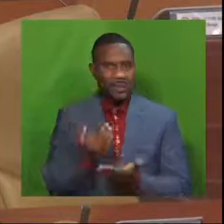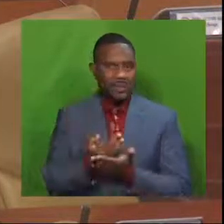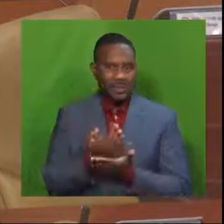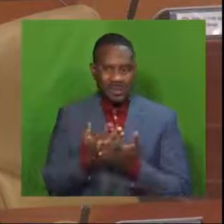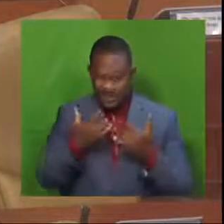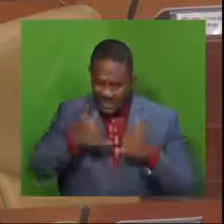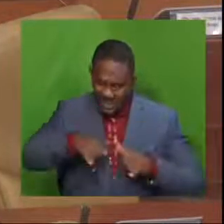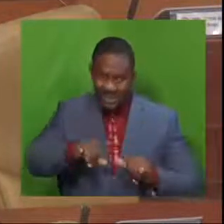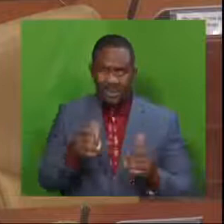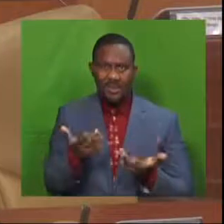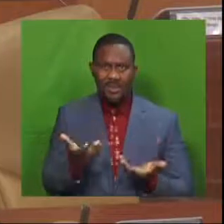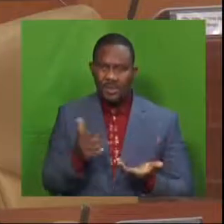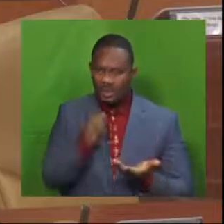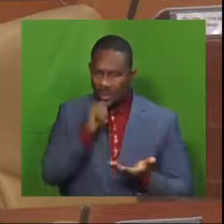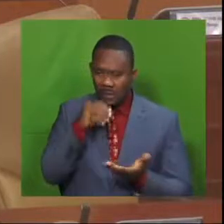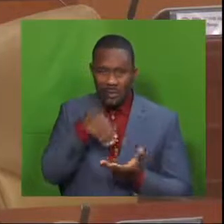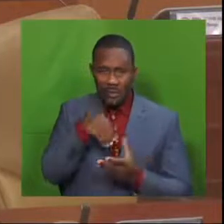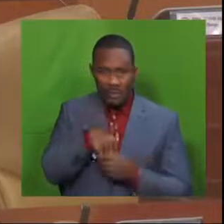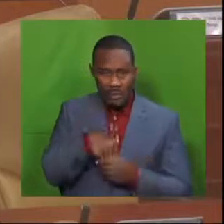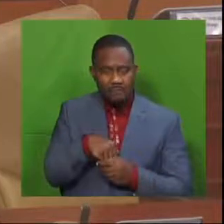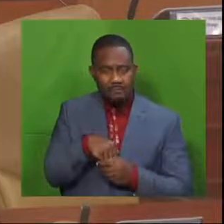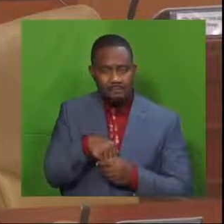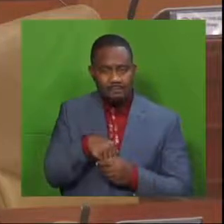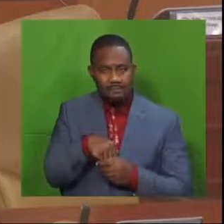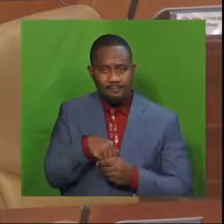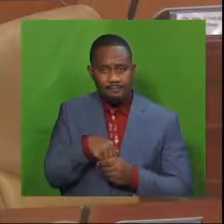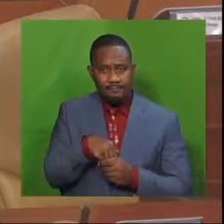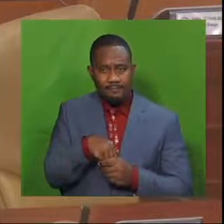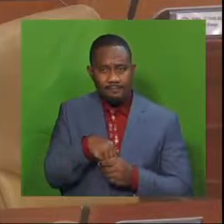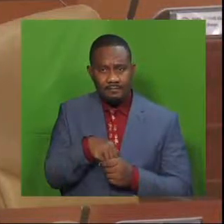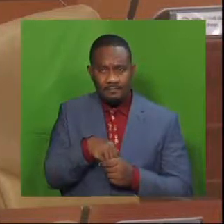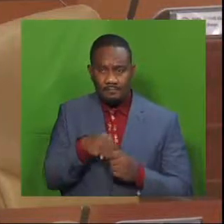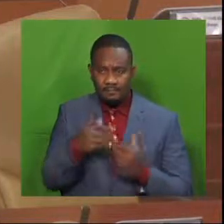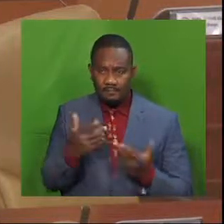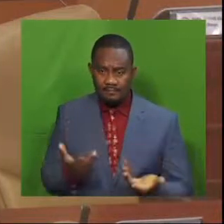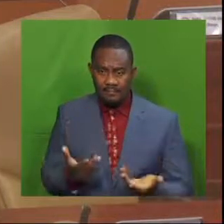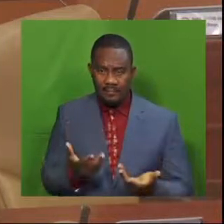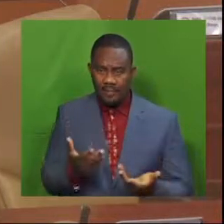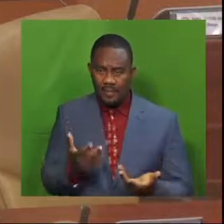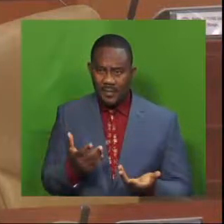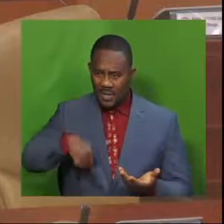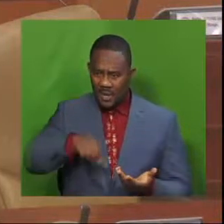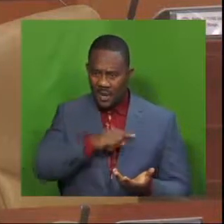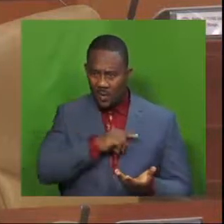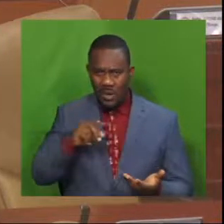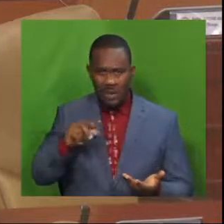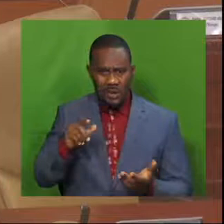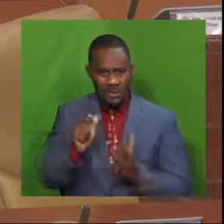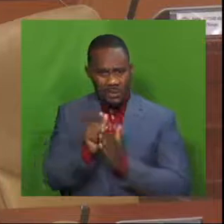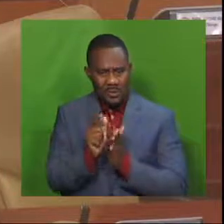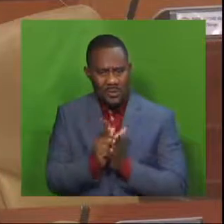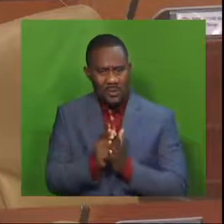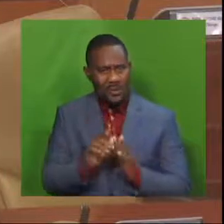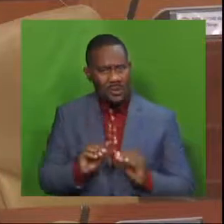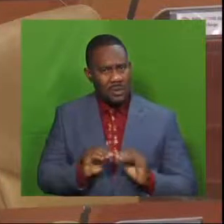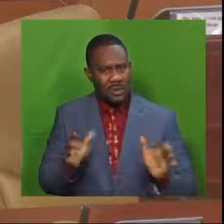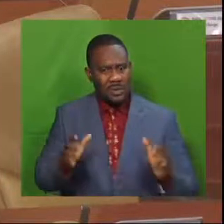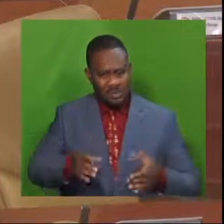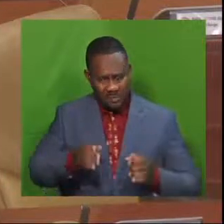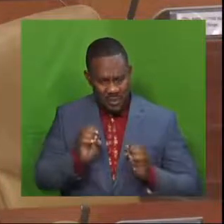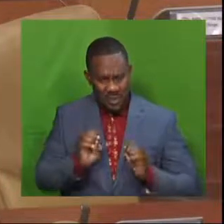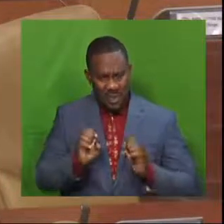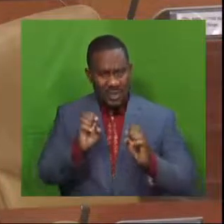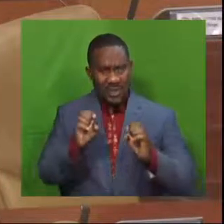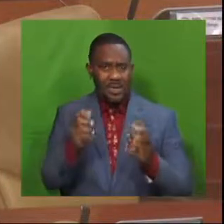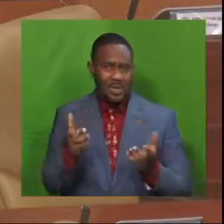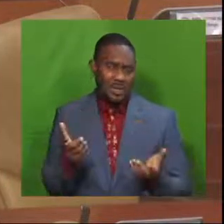still does not feature. Our standing orders are very clear. Urgent questions. You cannot go